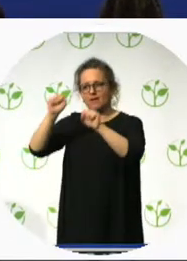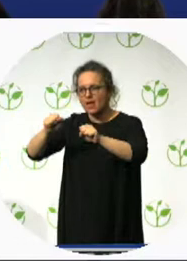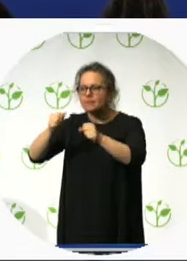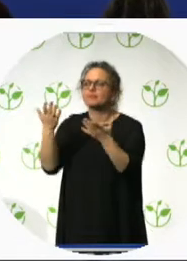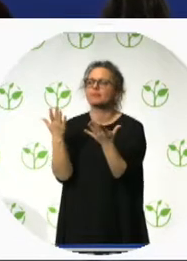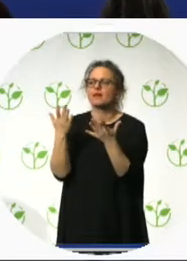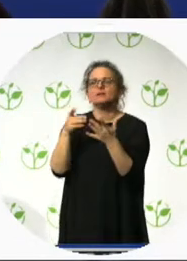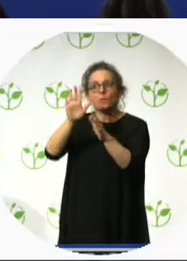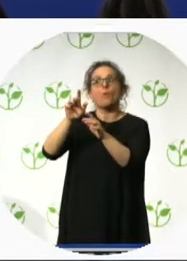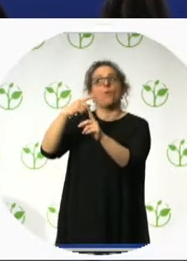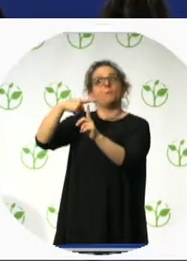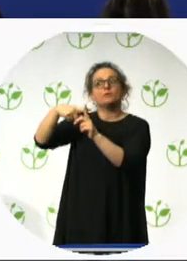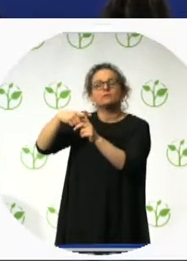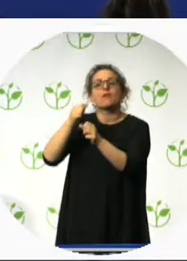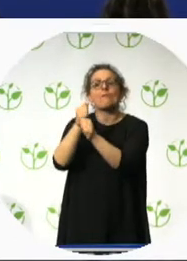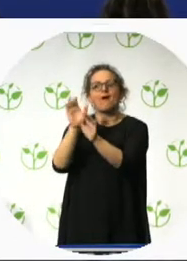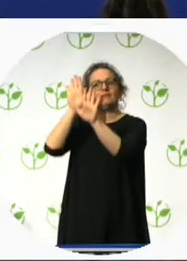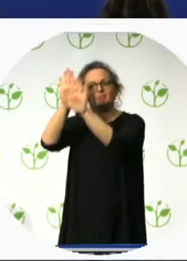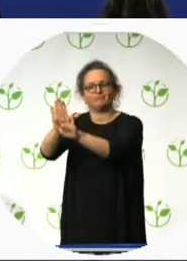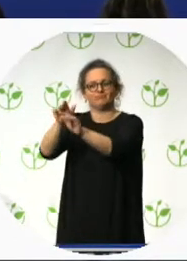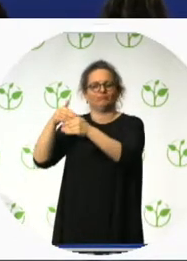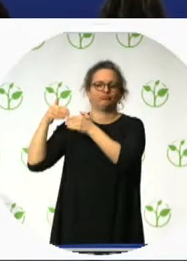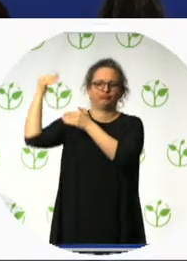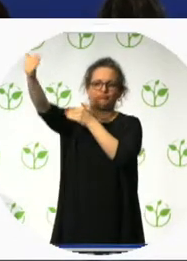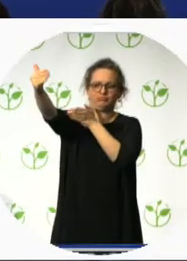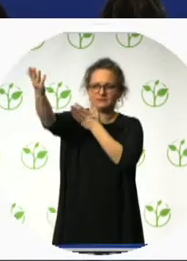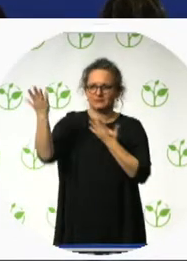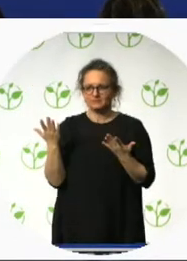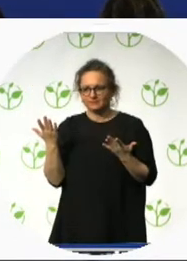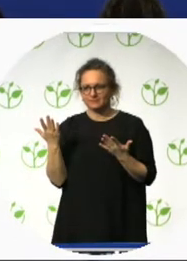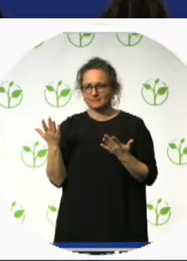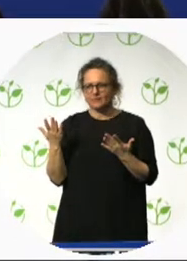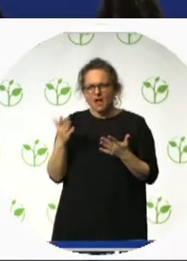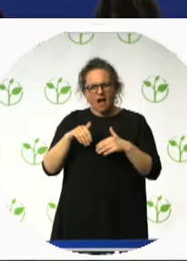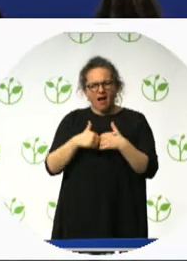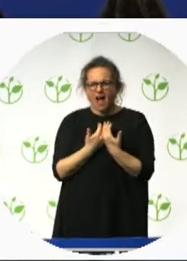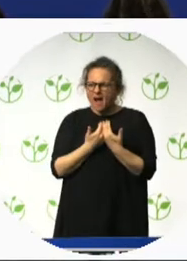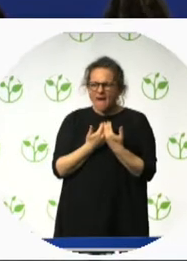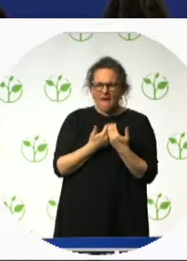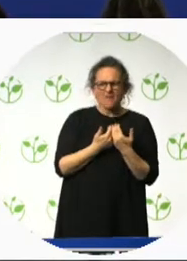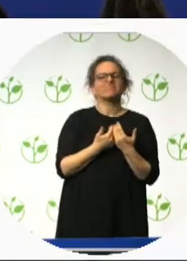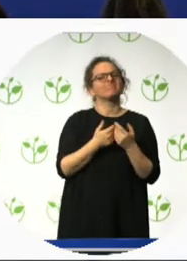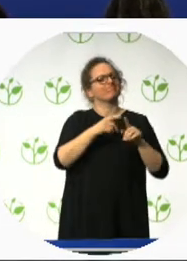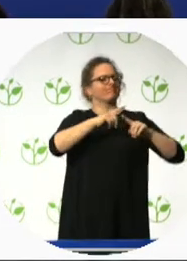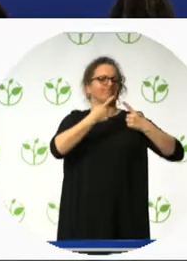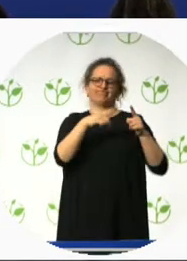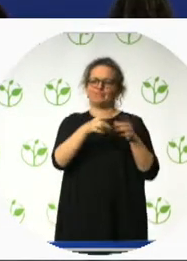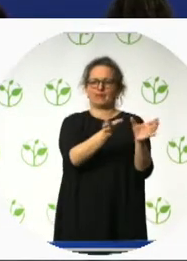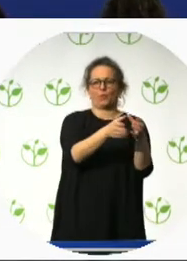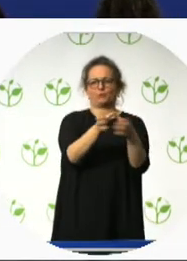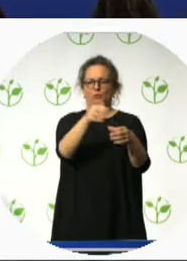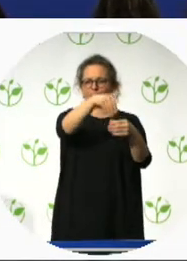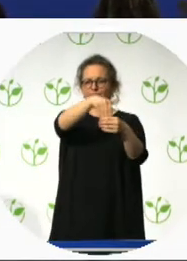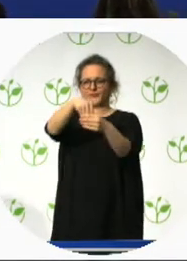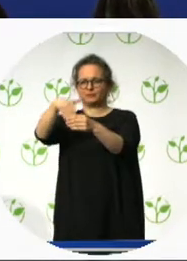professions, and we really want to give deaf people a way to access their